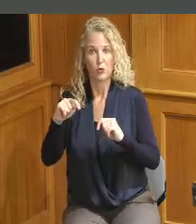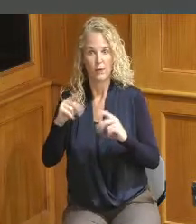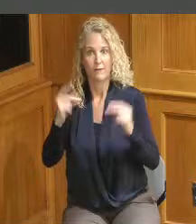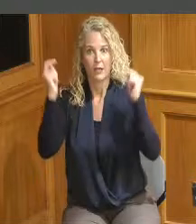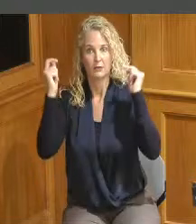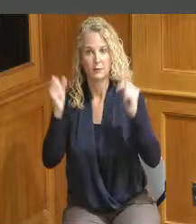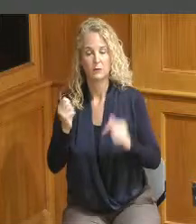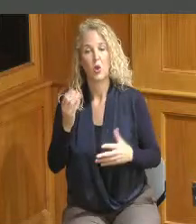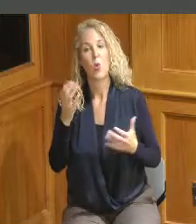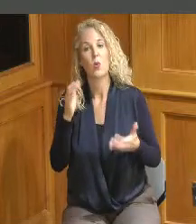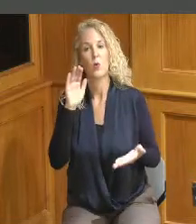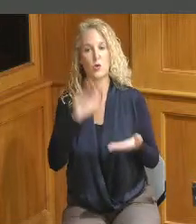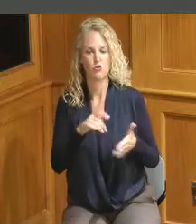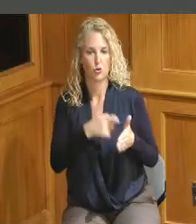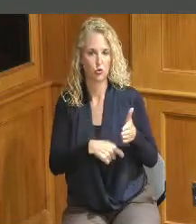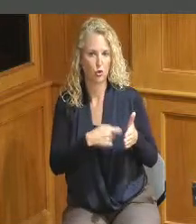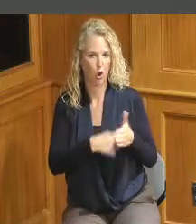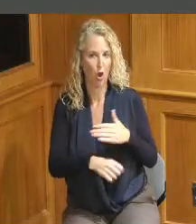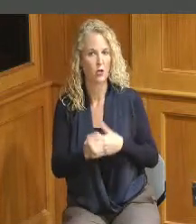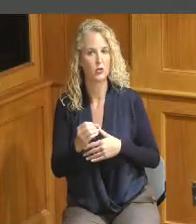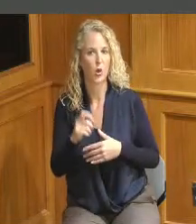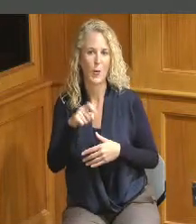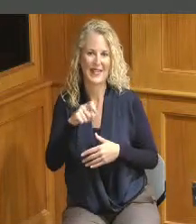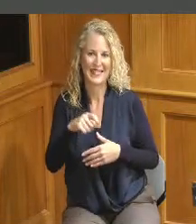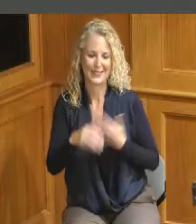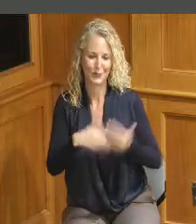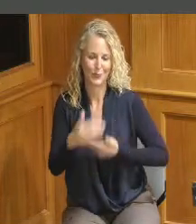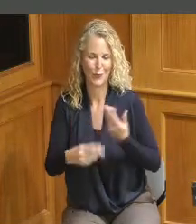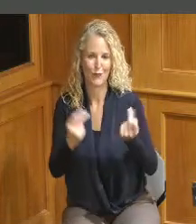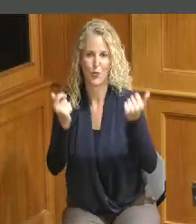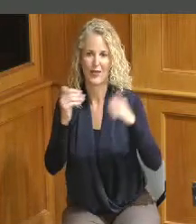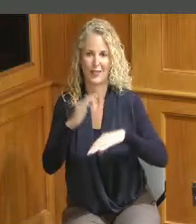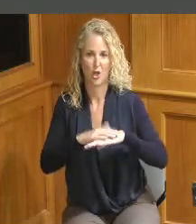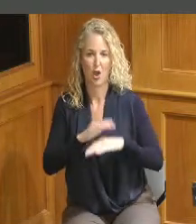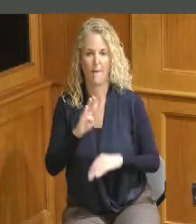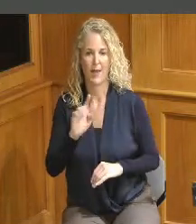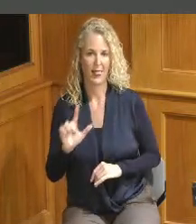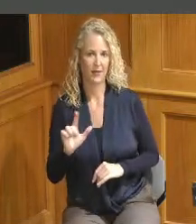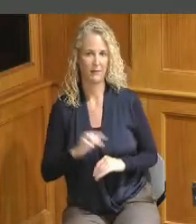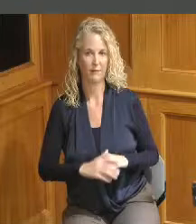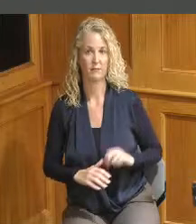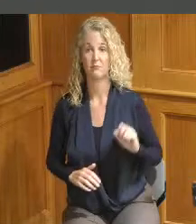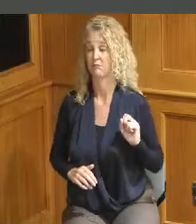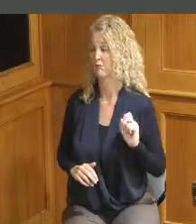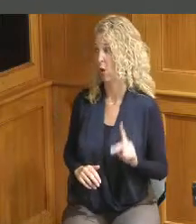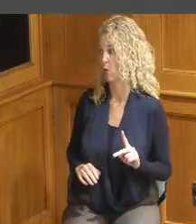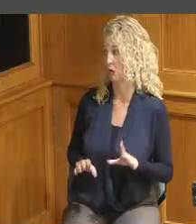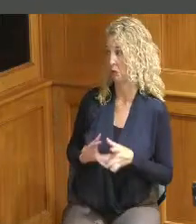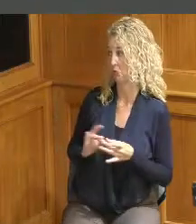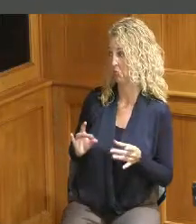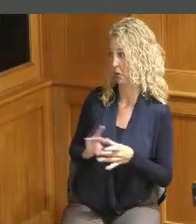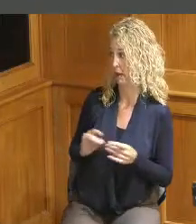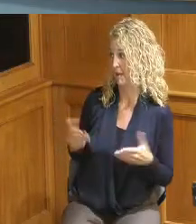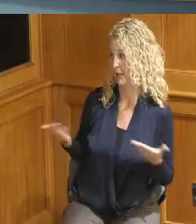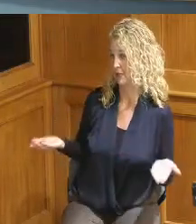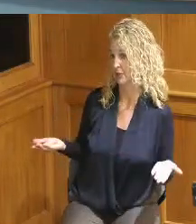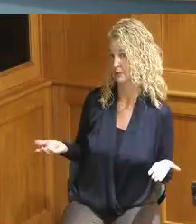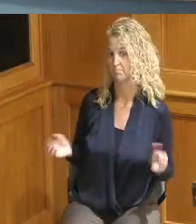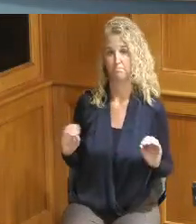incentive and to reduce the cost of the project, that was the necessity of this coming forward as a buy leave. Okay, I'll open up Vice President